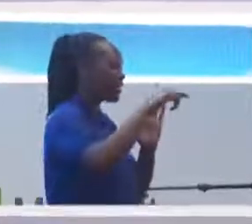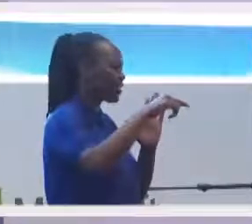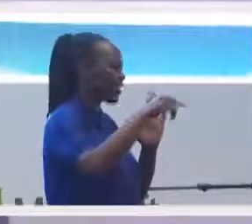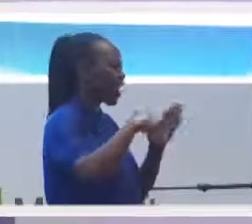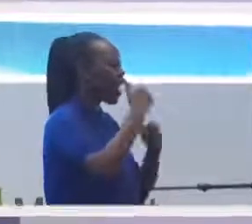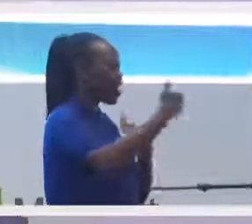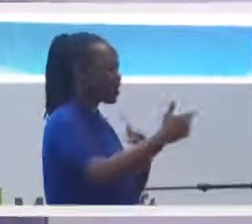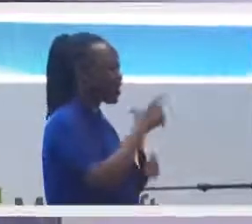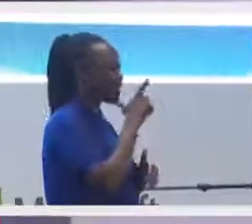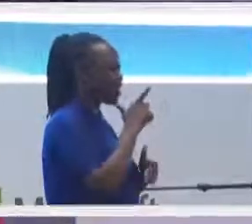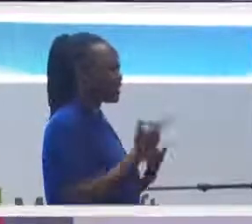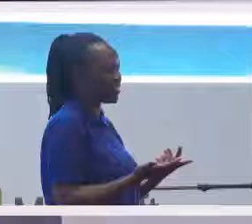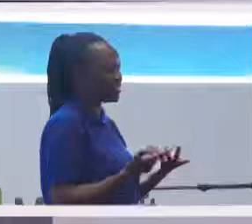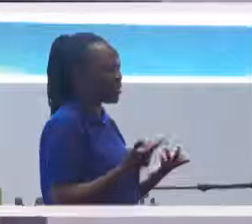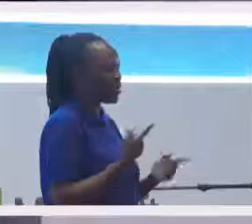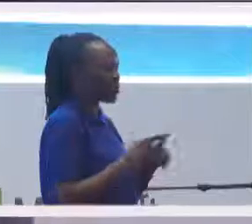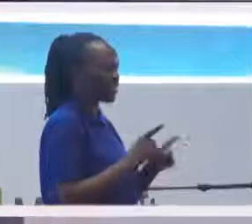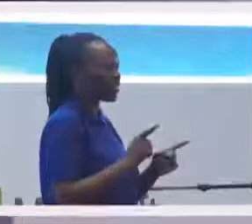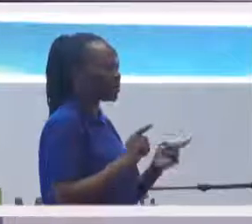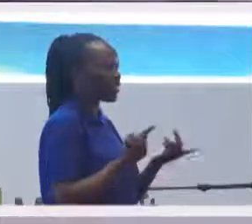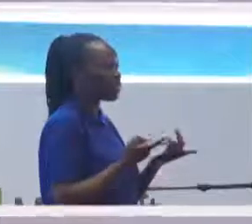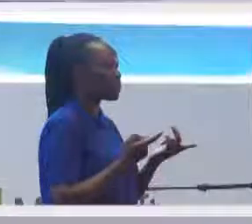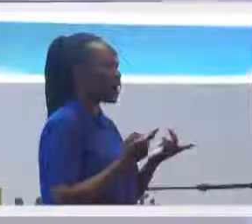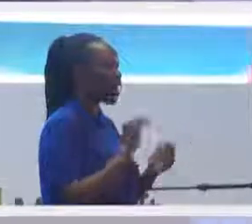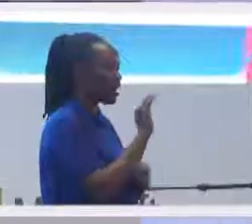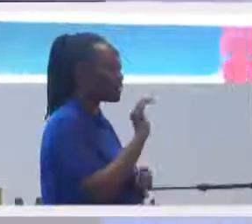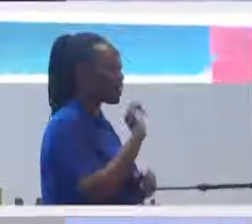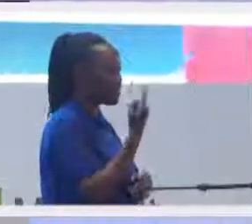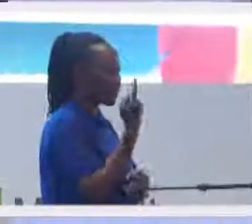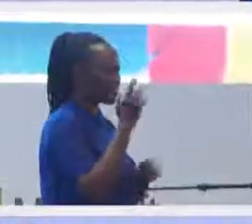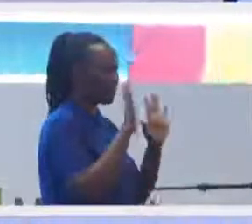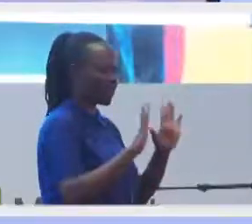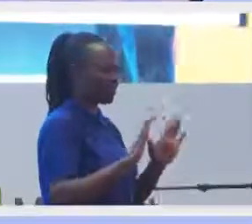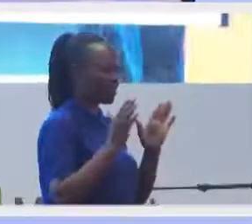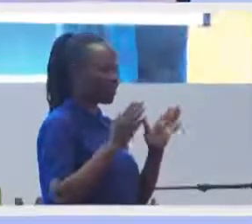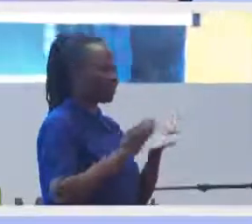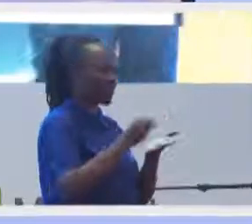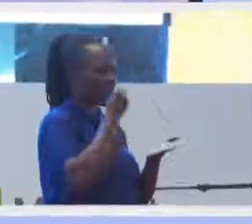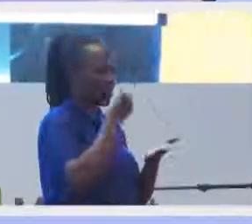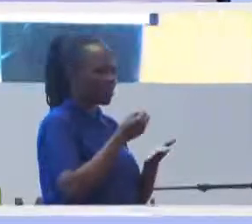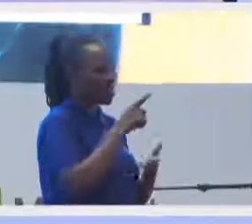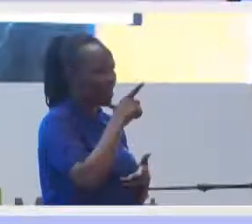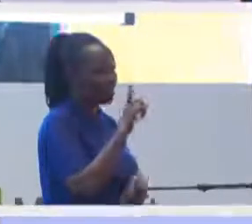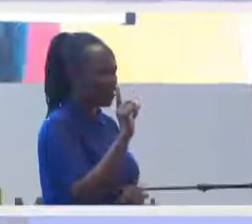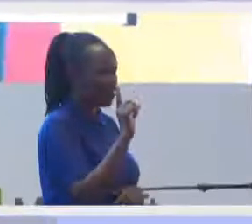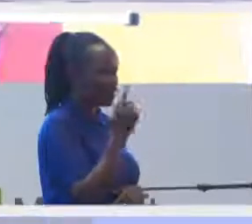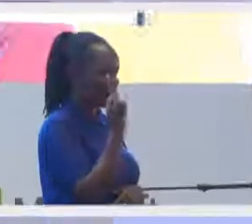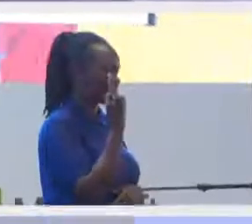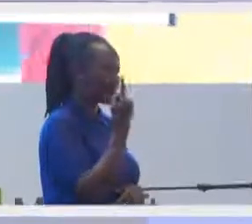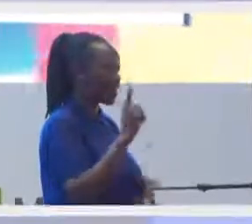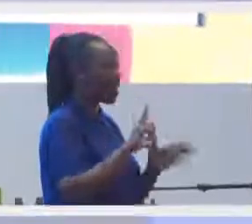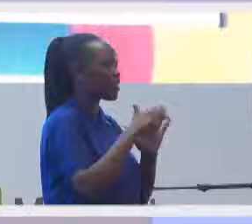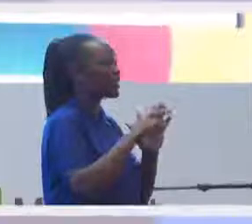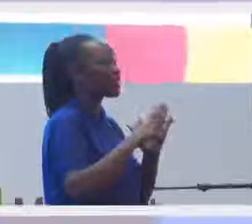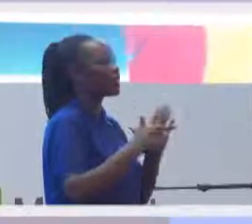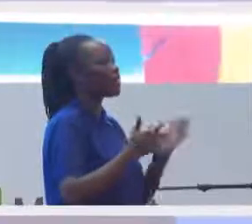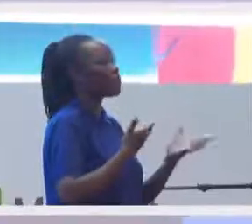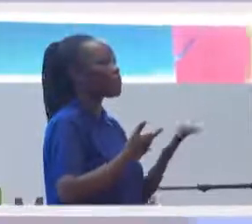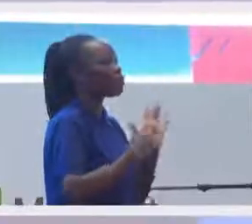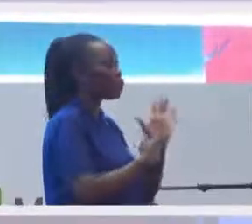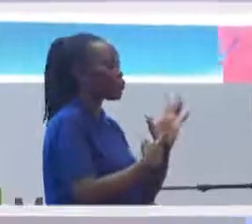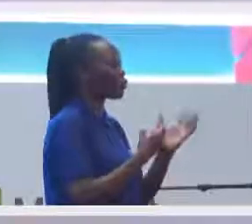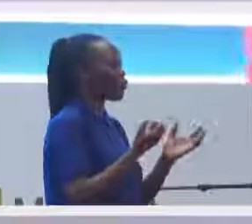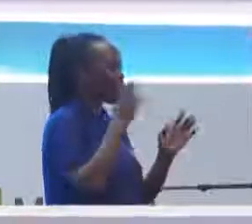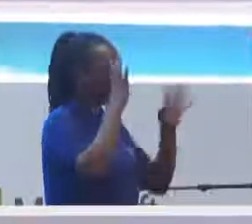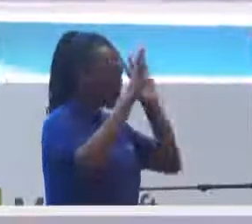we'll be here, but I recommend you to get lunch. And we'll be more than happy to show you some of those innovations and what's